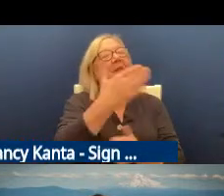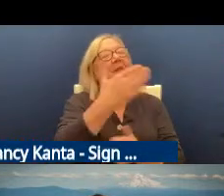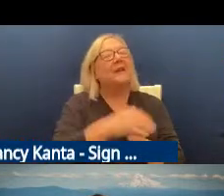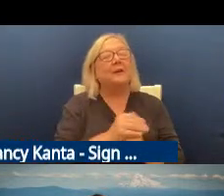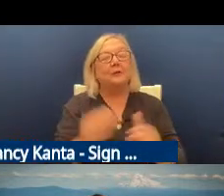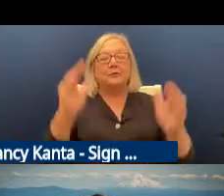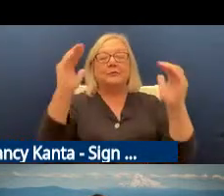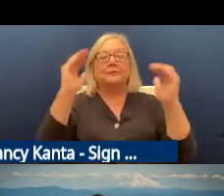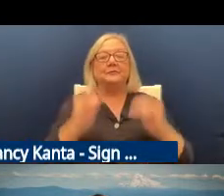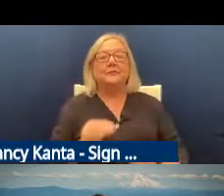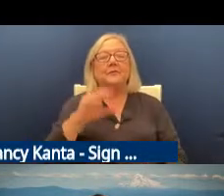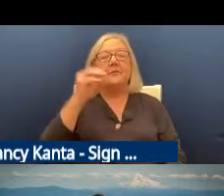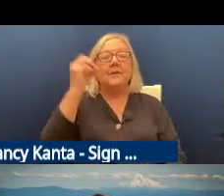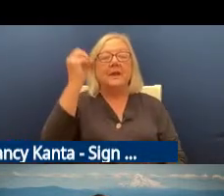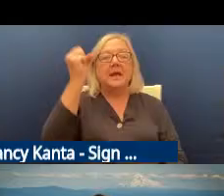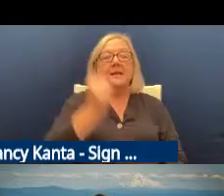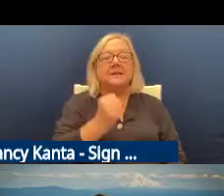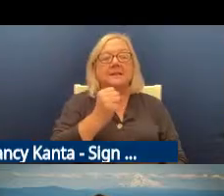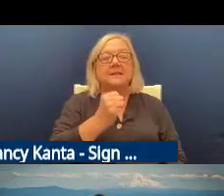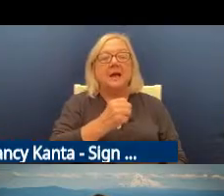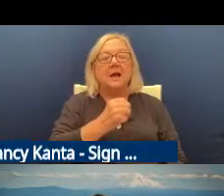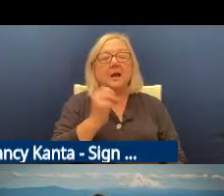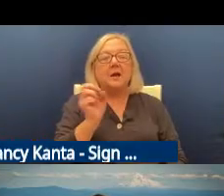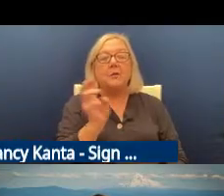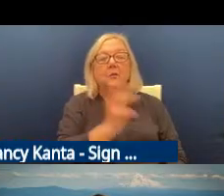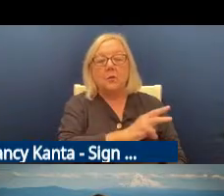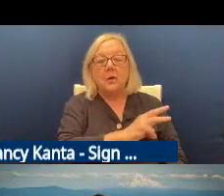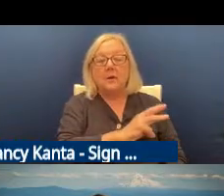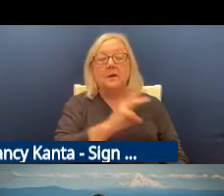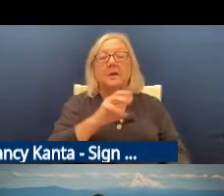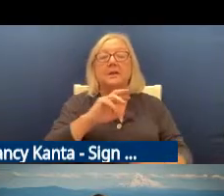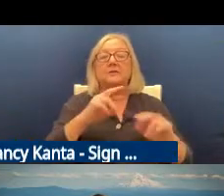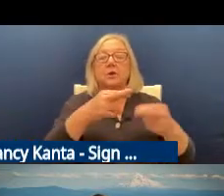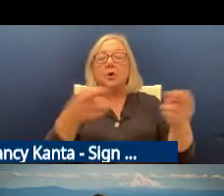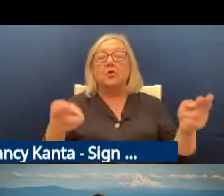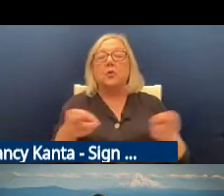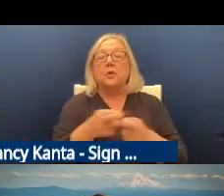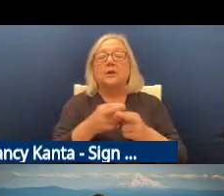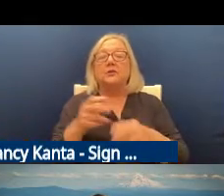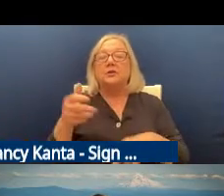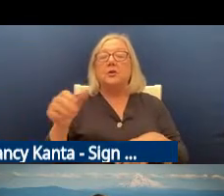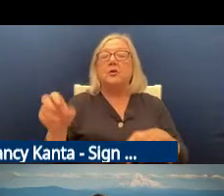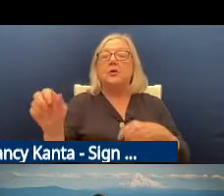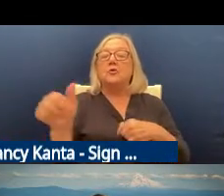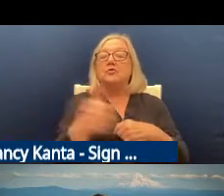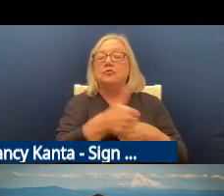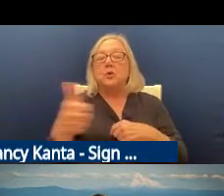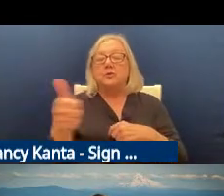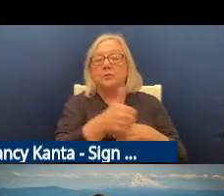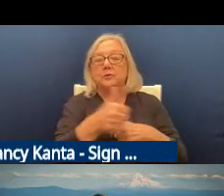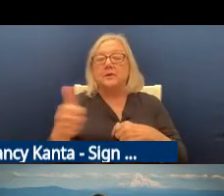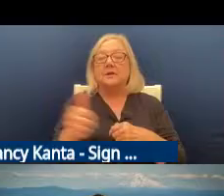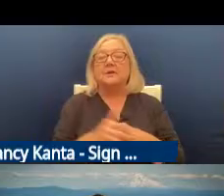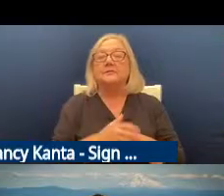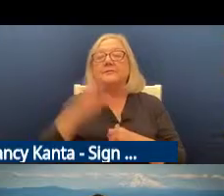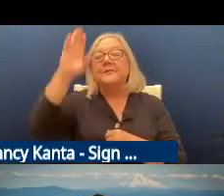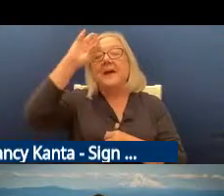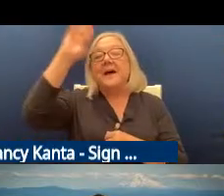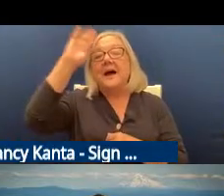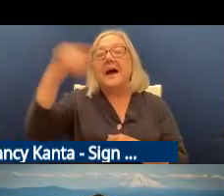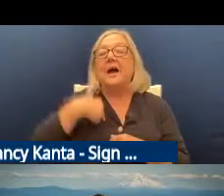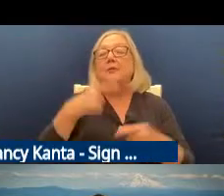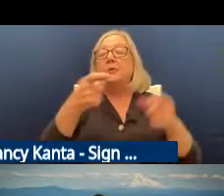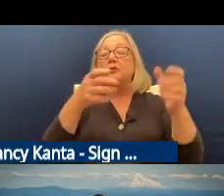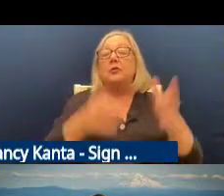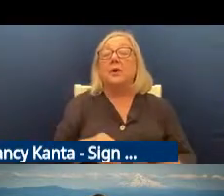Regional Transportation Council, Matt Ransom. Yeah, good morning. Matt Ransom, Director here at RTC. And